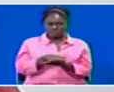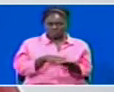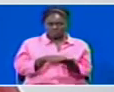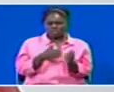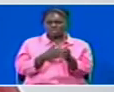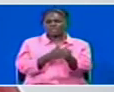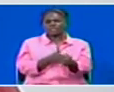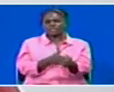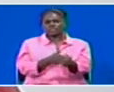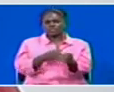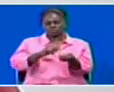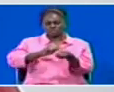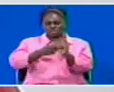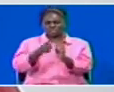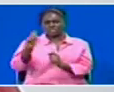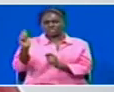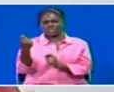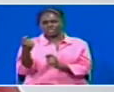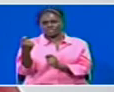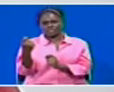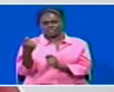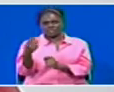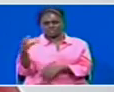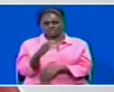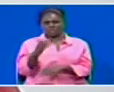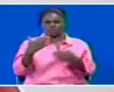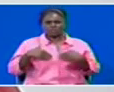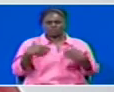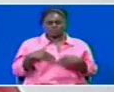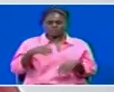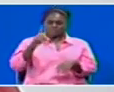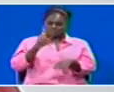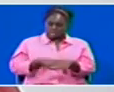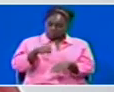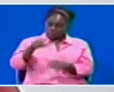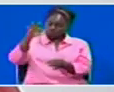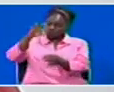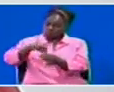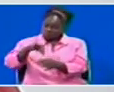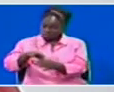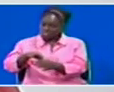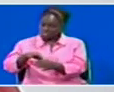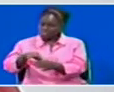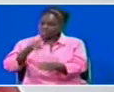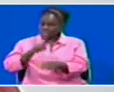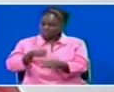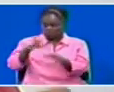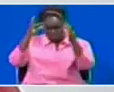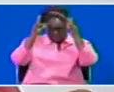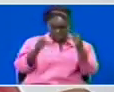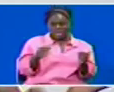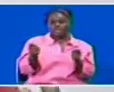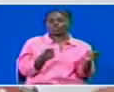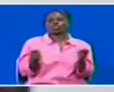lead to turn Kenyans into citizens, because it is when you can vote, when you can decide who governs over